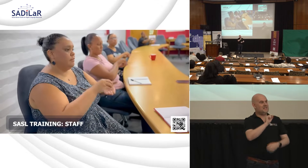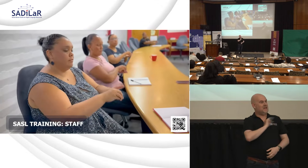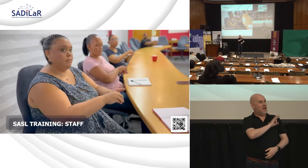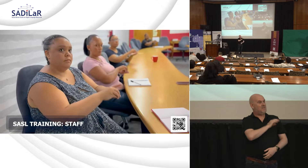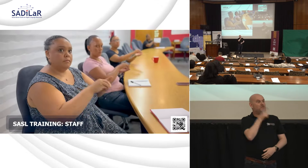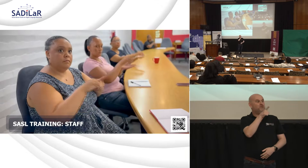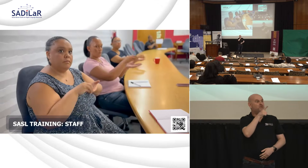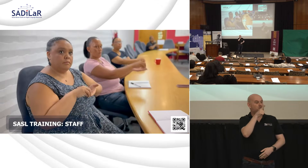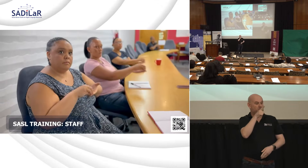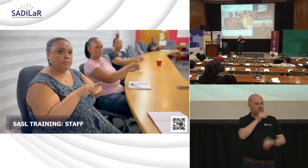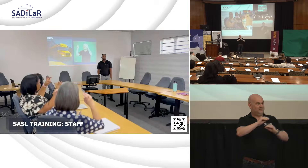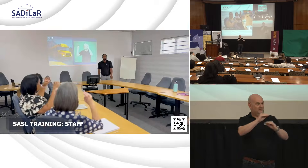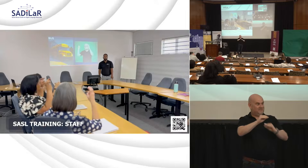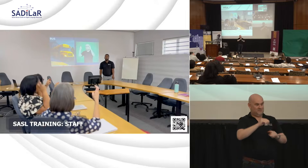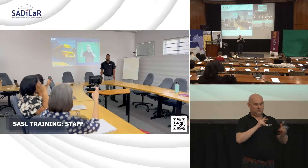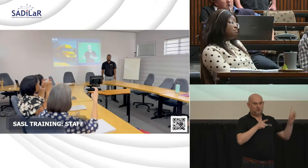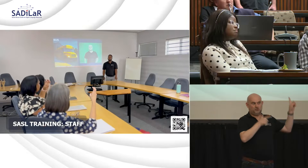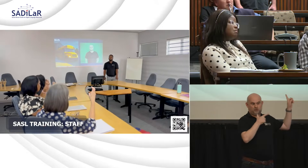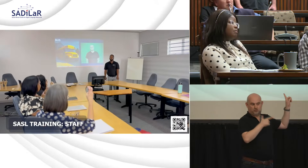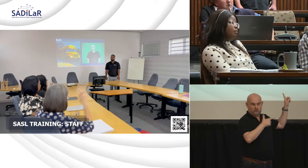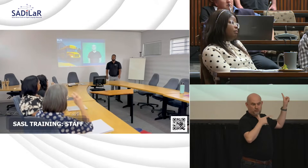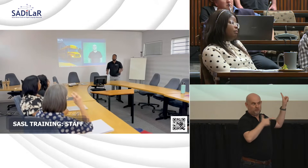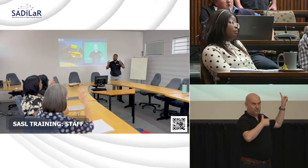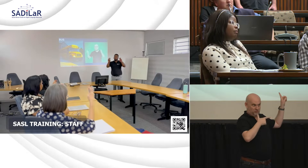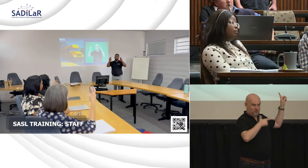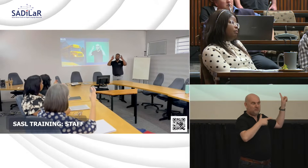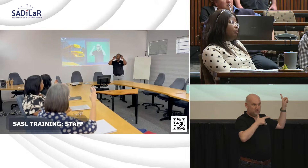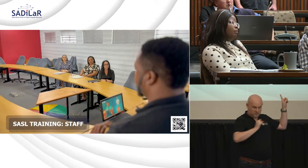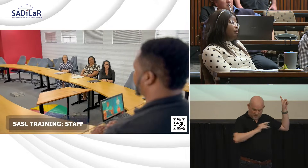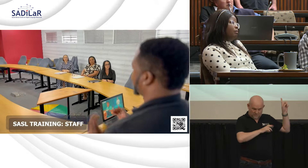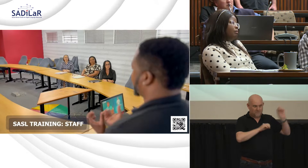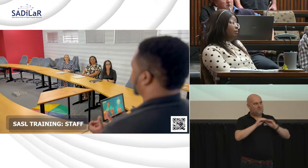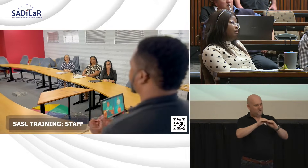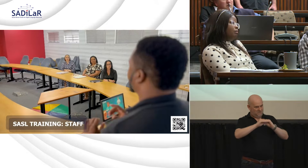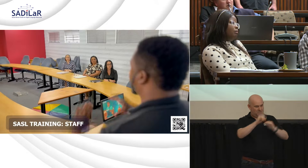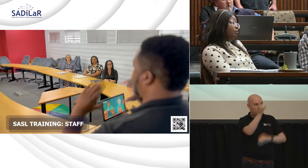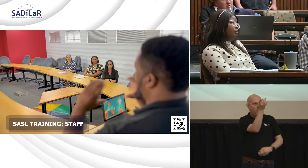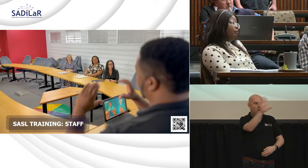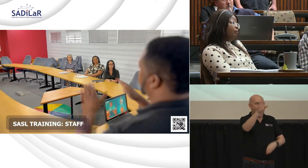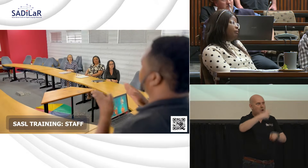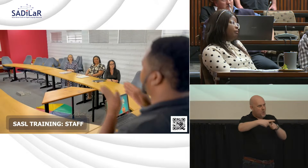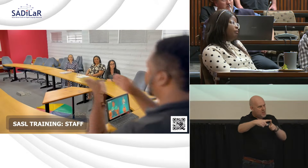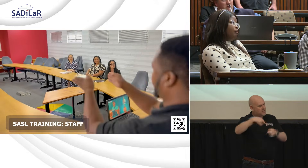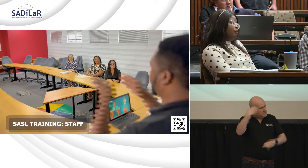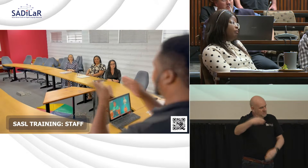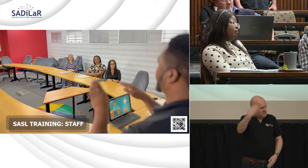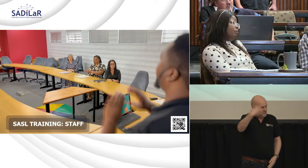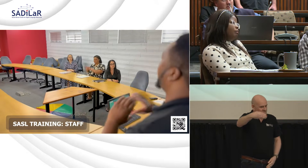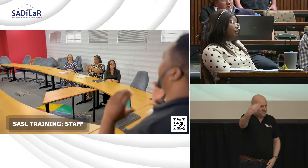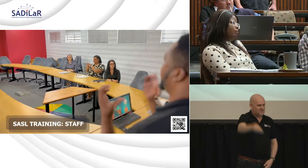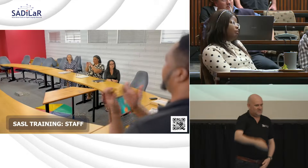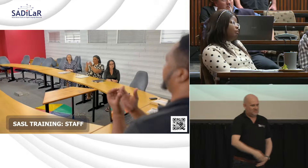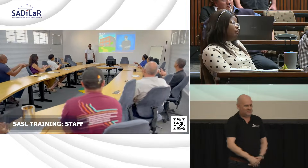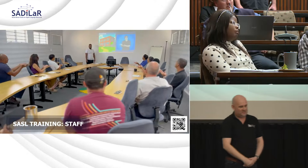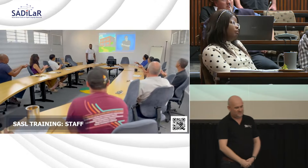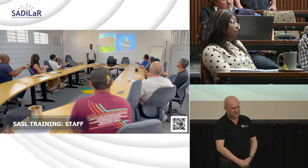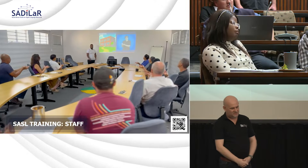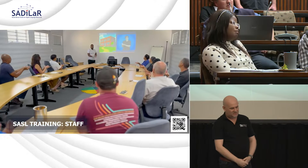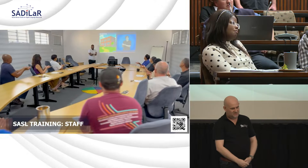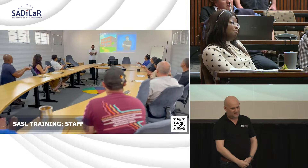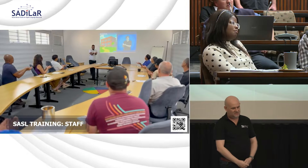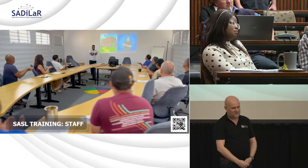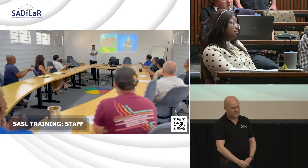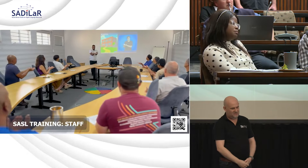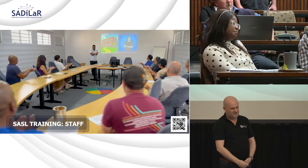And as I've mentioned, NID staff, it's compulsory for them to receive training. And this is just to showcase once a week they do